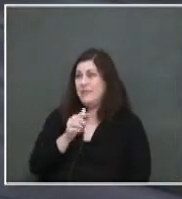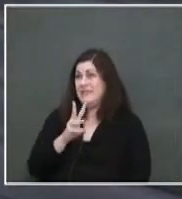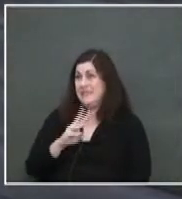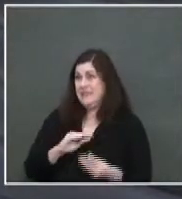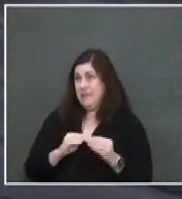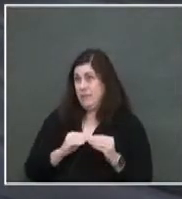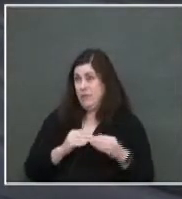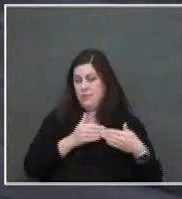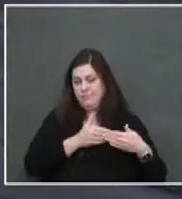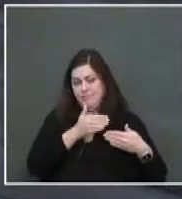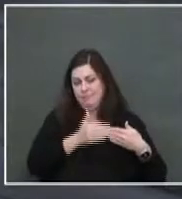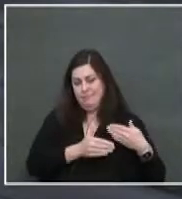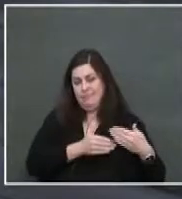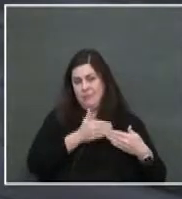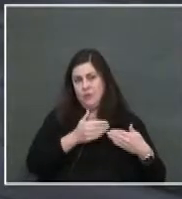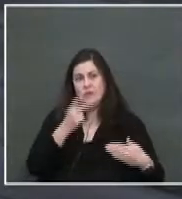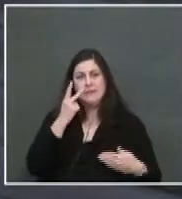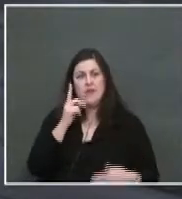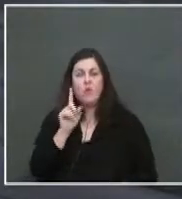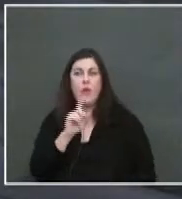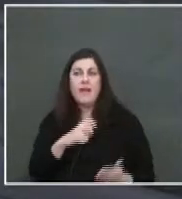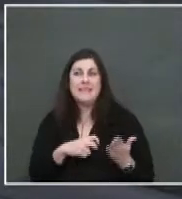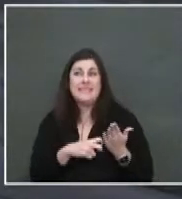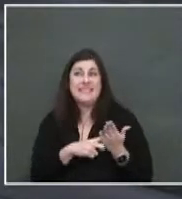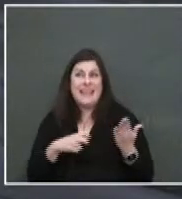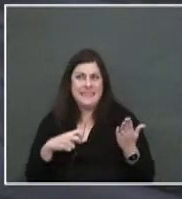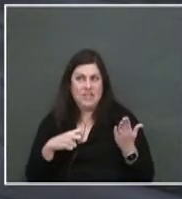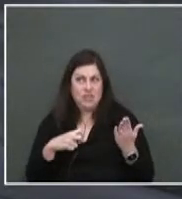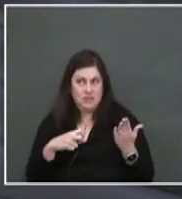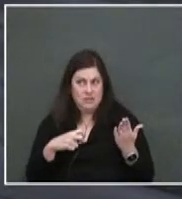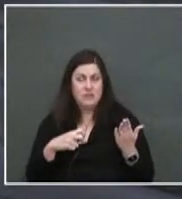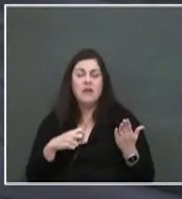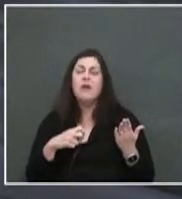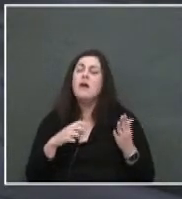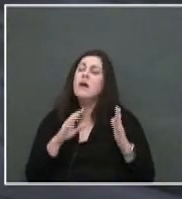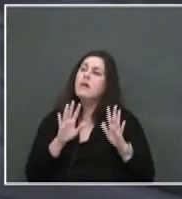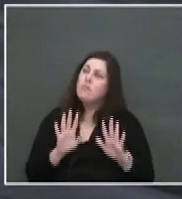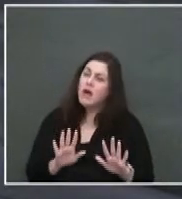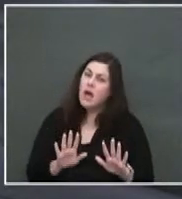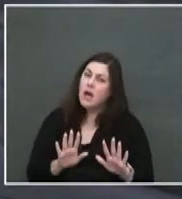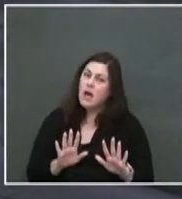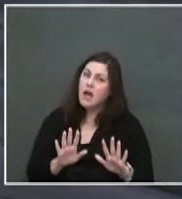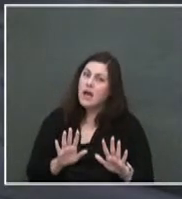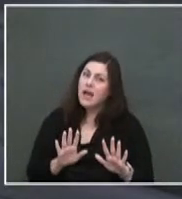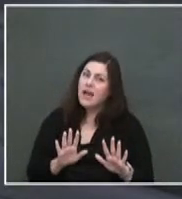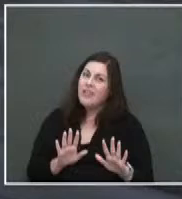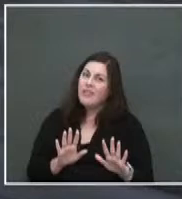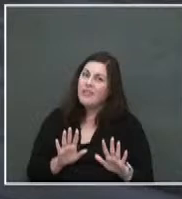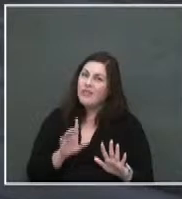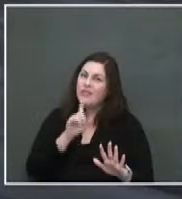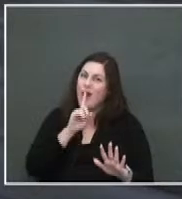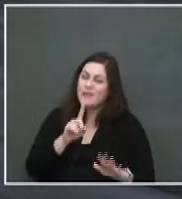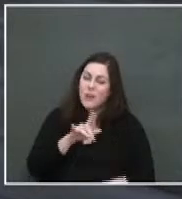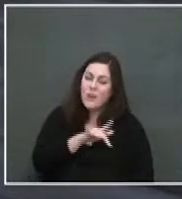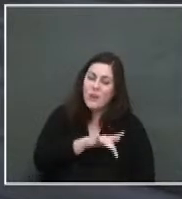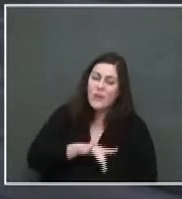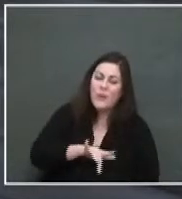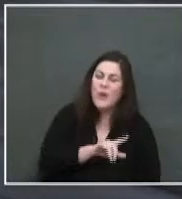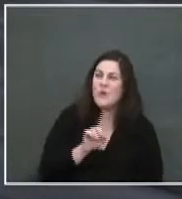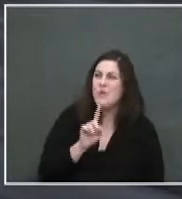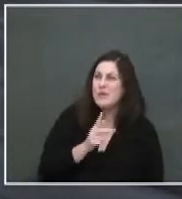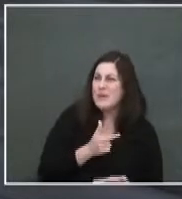you're seeing where the citations are, but there's also not parking options for